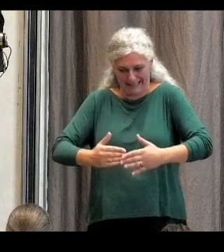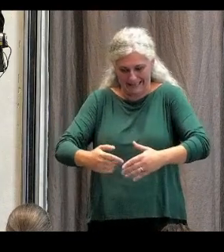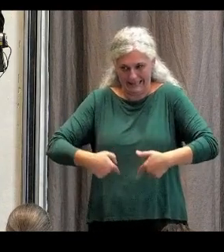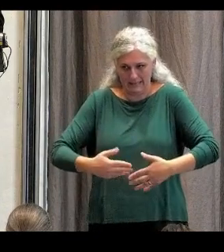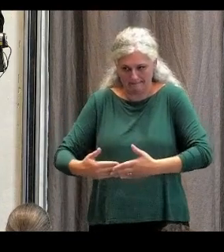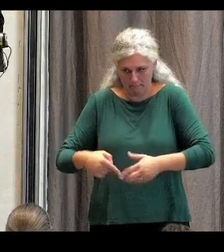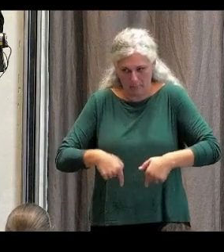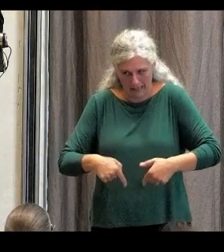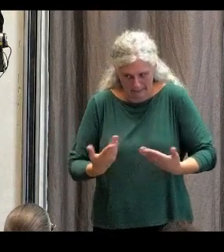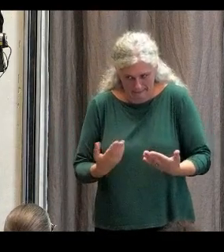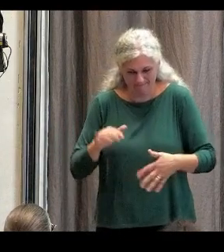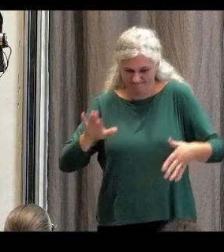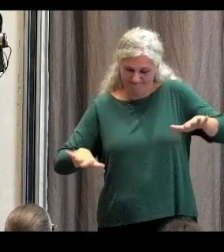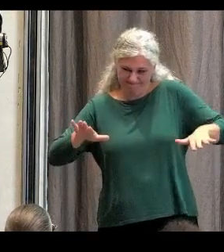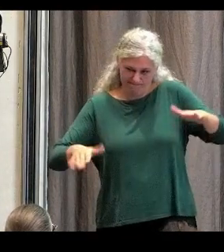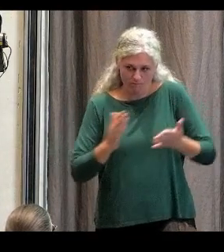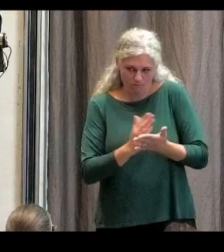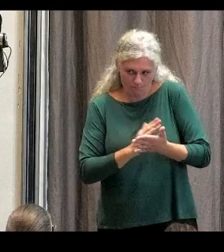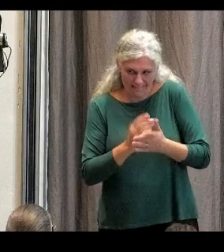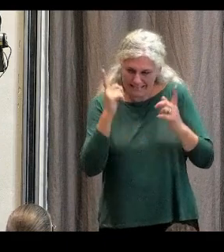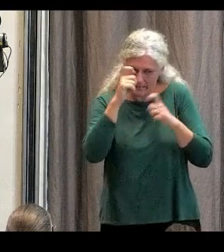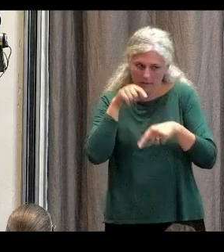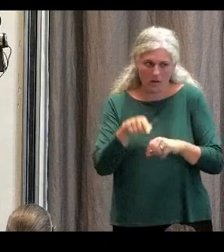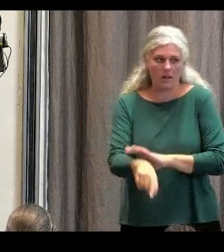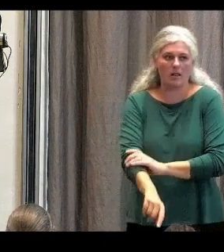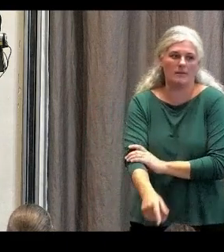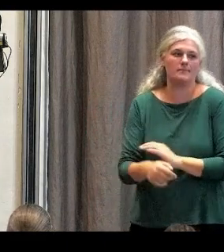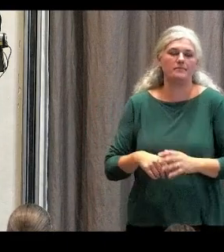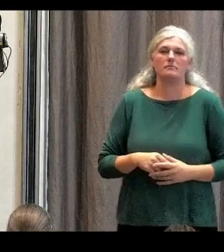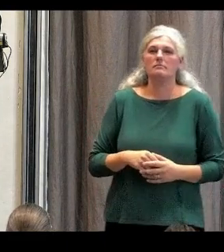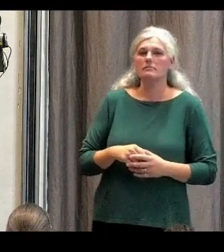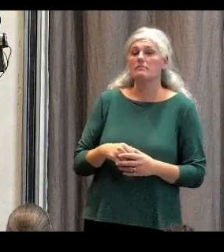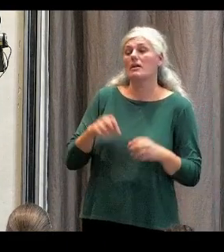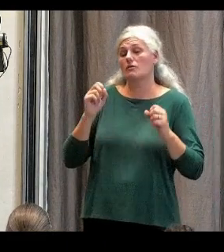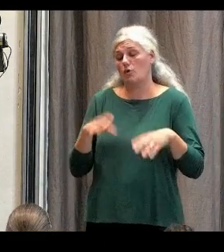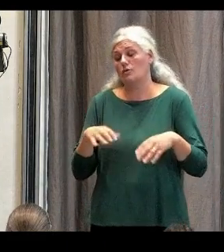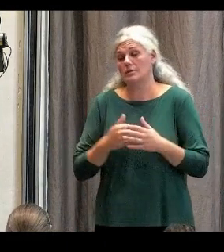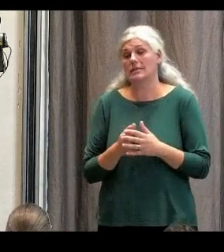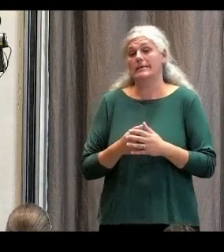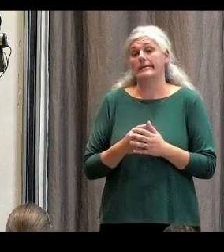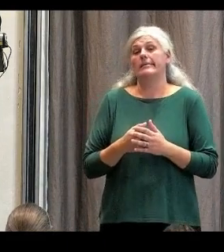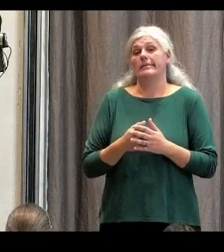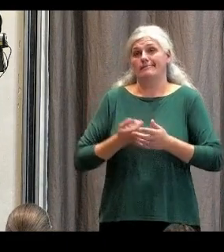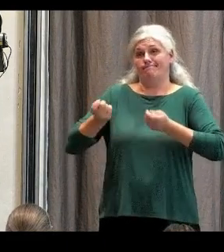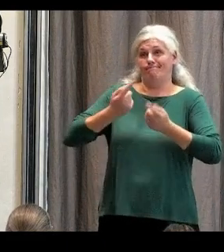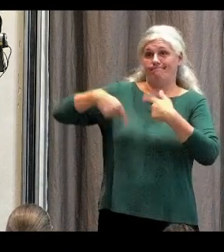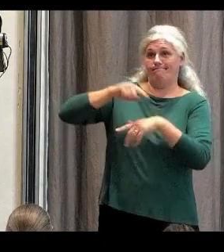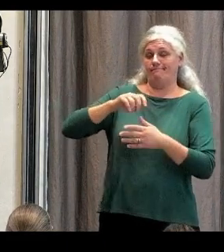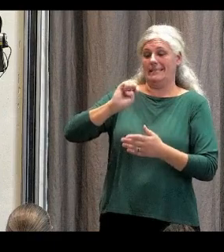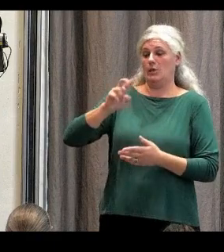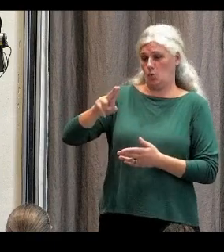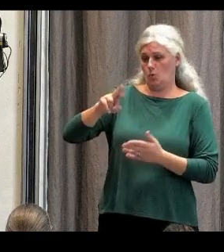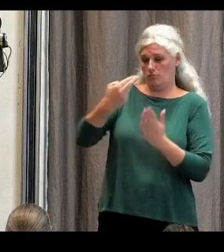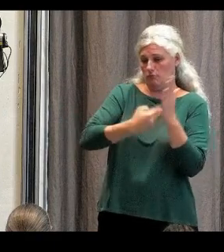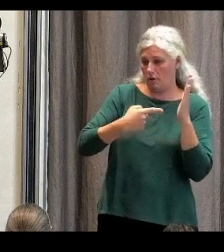is really difficult to make the right judgment. And of course, the regulators, the European Union